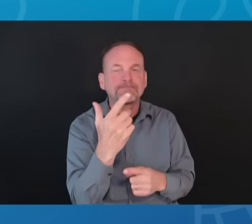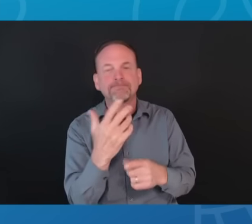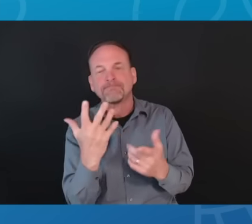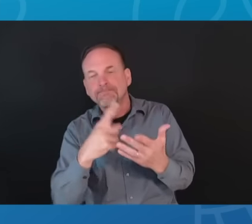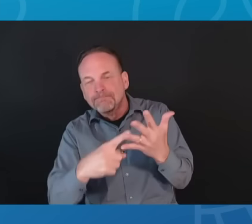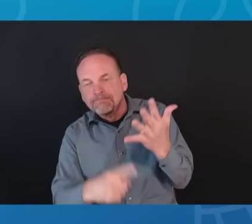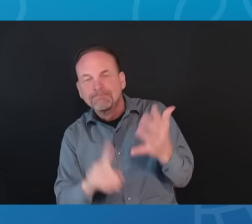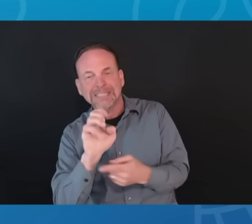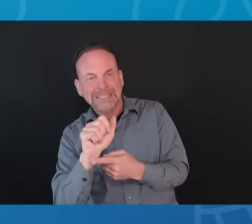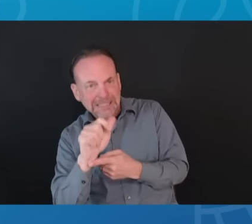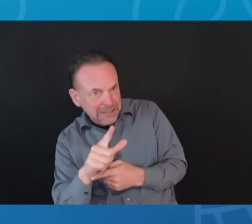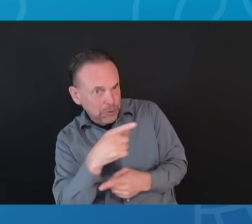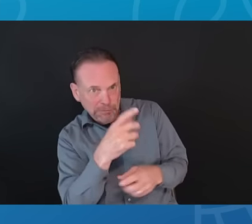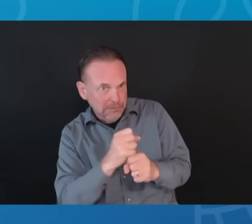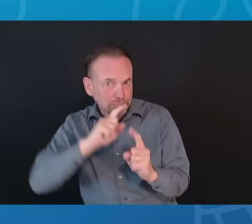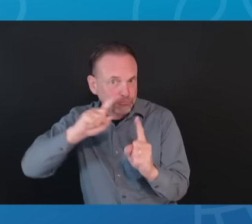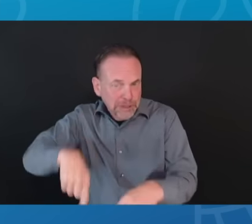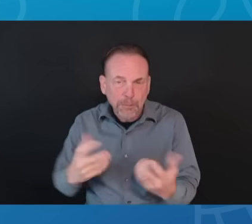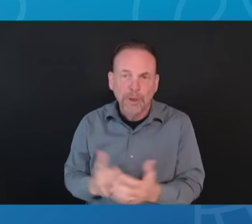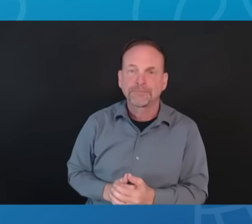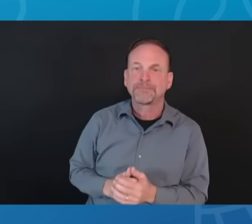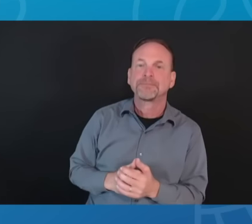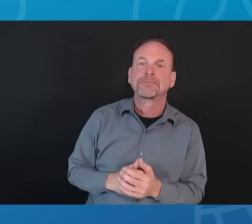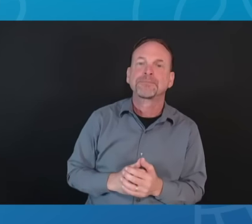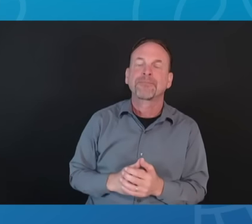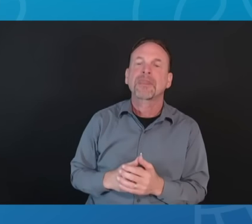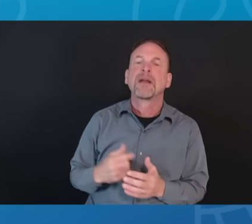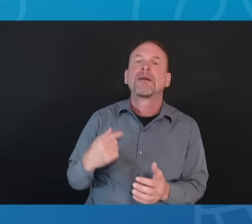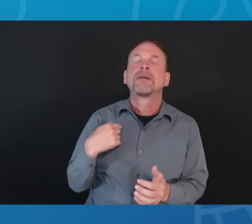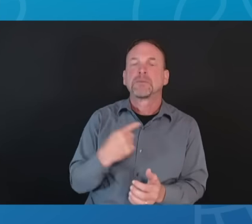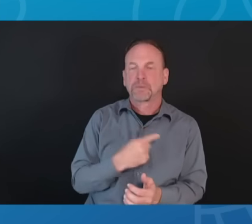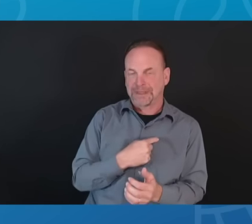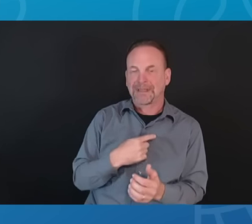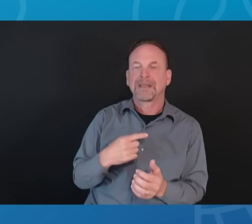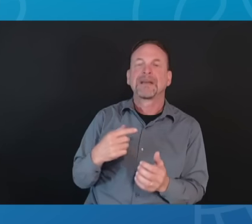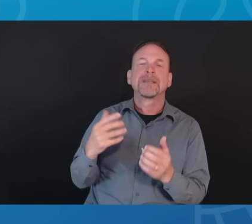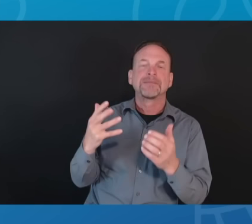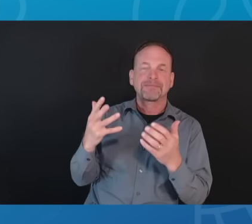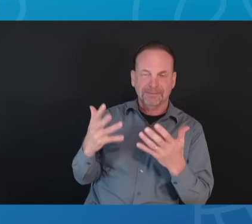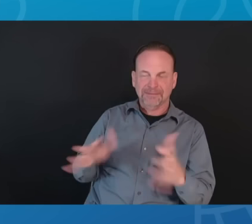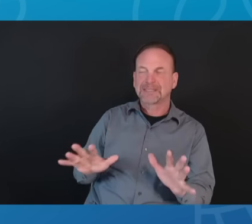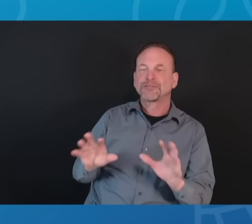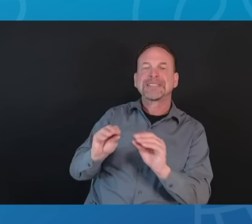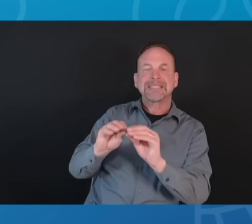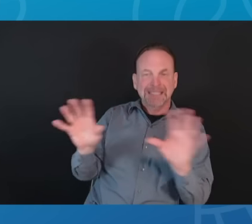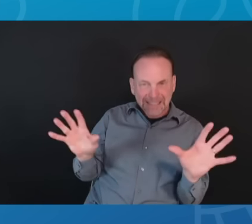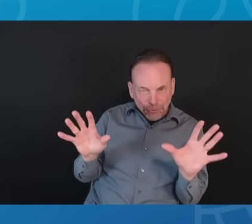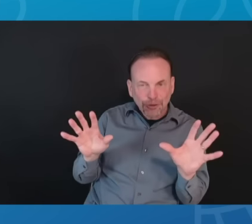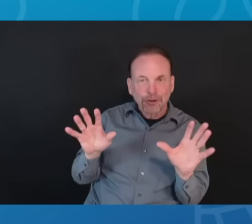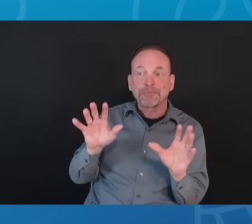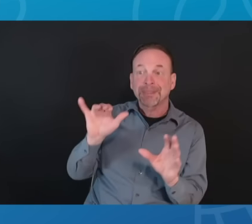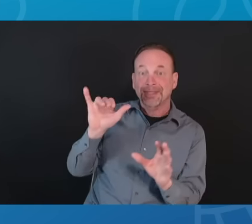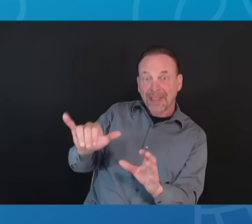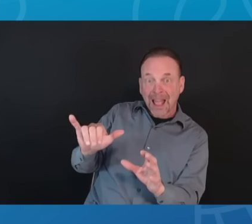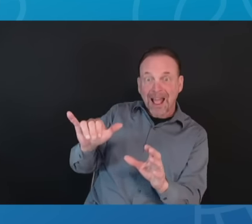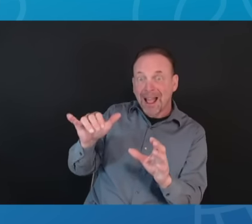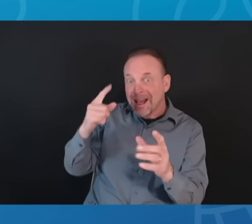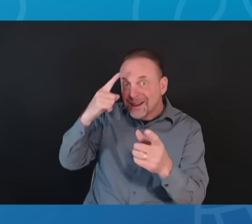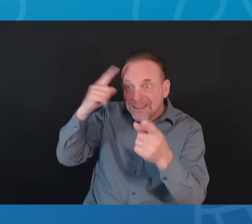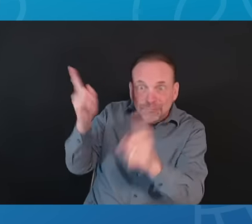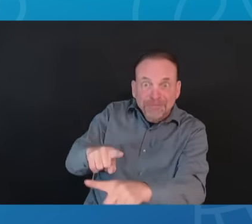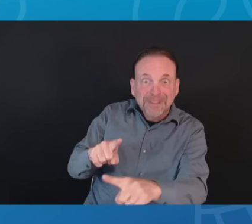that arrangement was announced, and as we've made clear at other times when we've made arrangements to bring American citizens home, these are always very